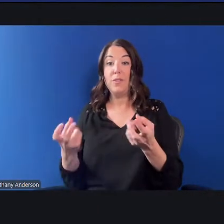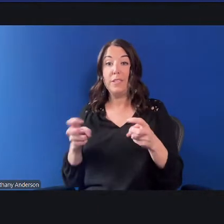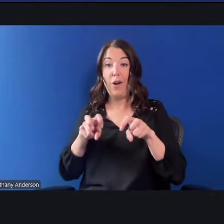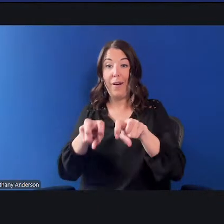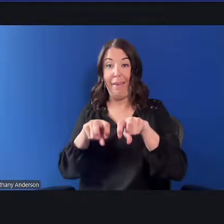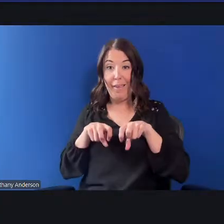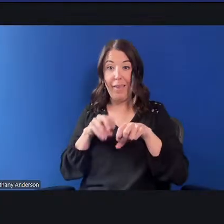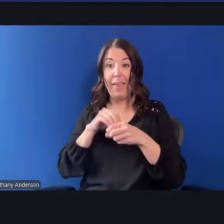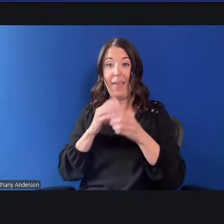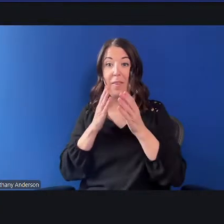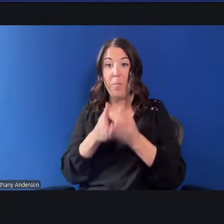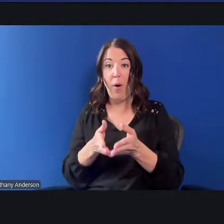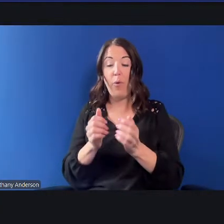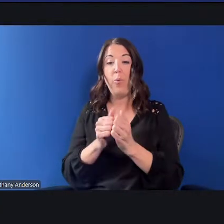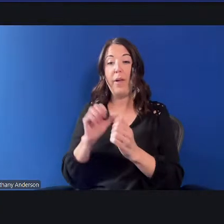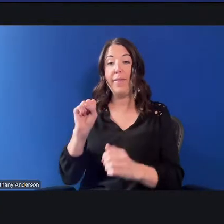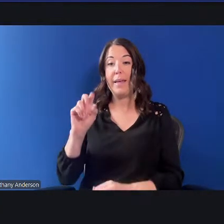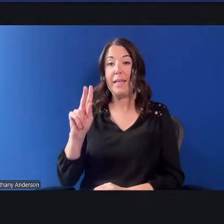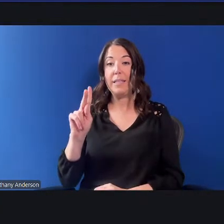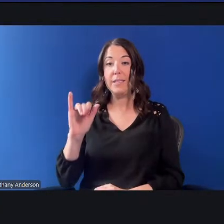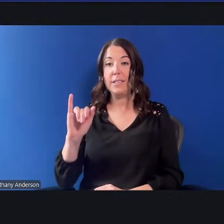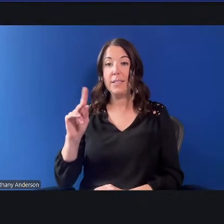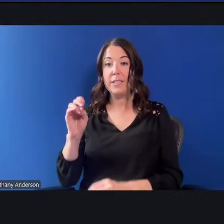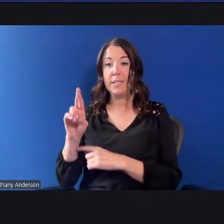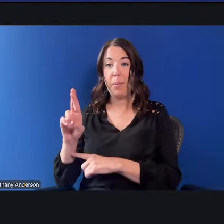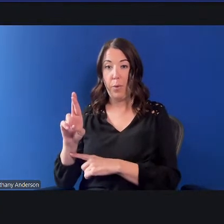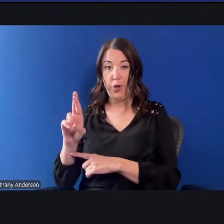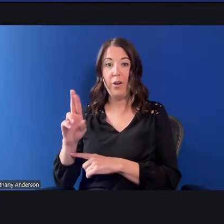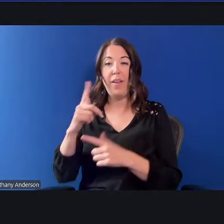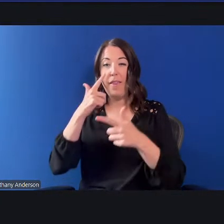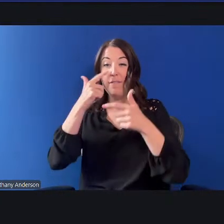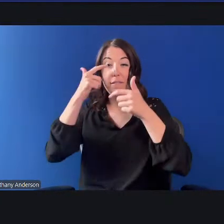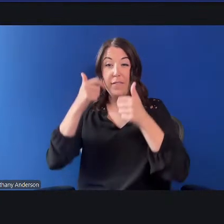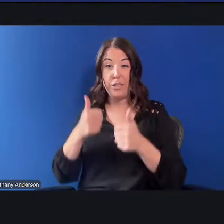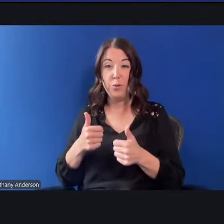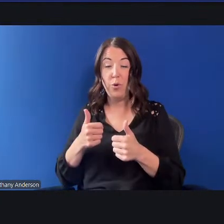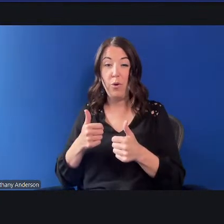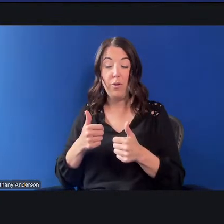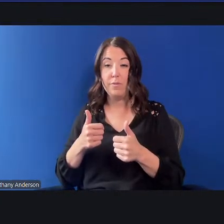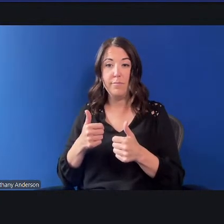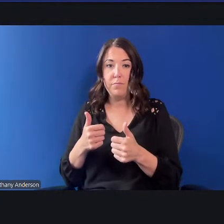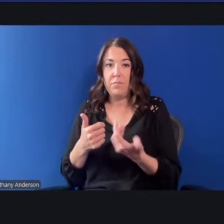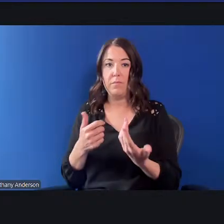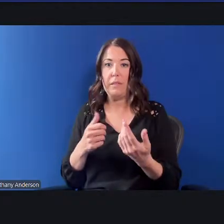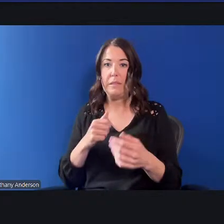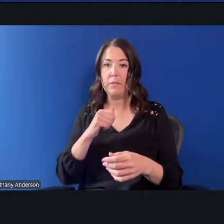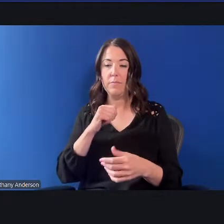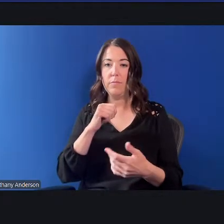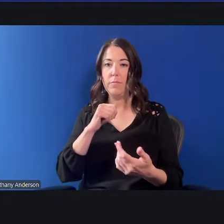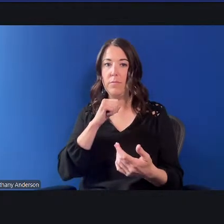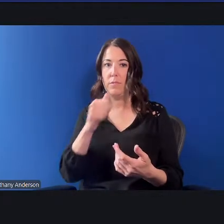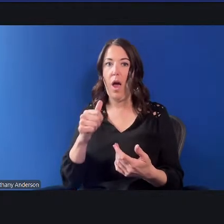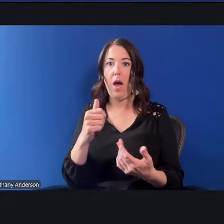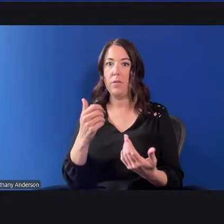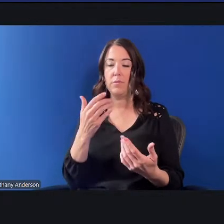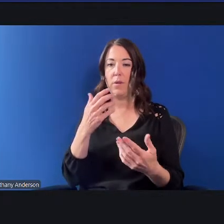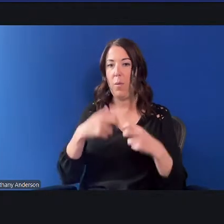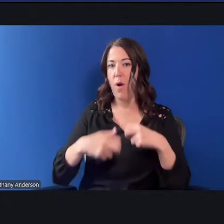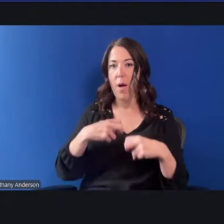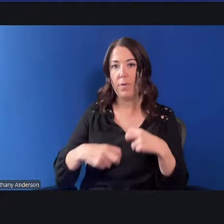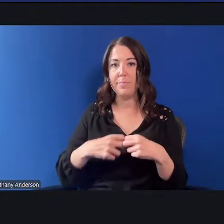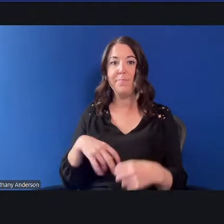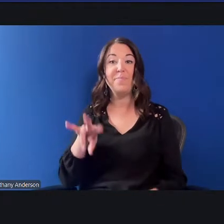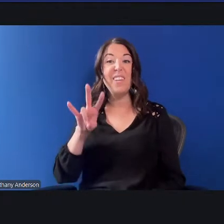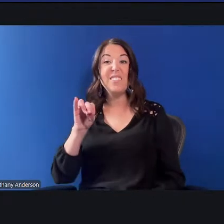skipper, their visual impairment is no longer a factor. 70 miles is long and